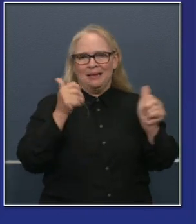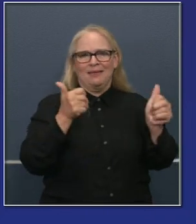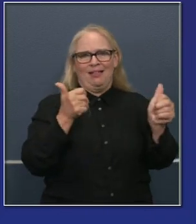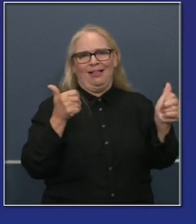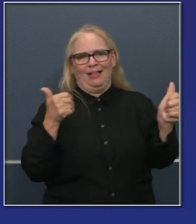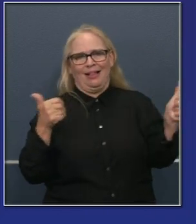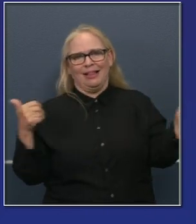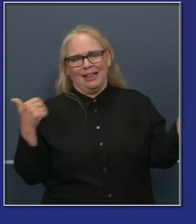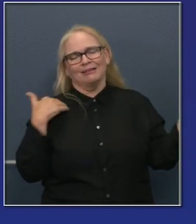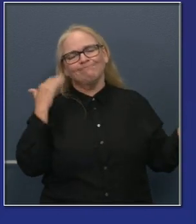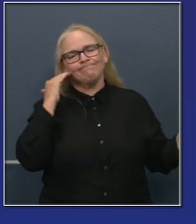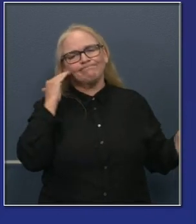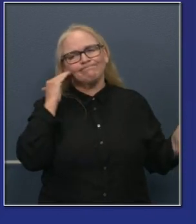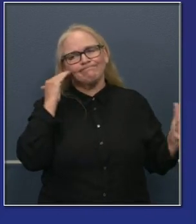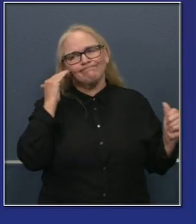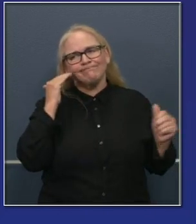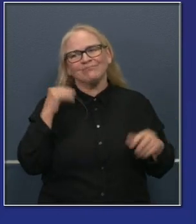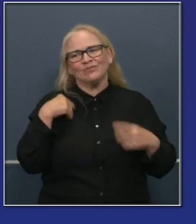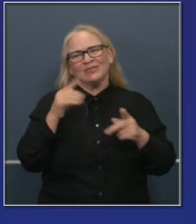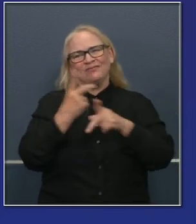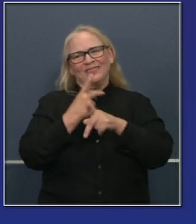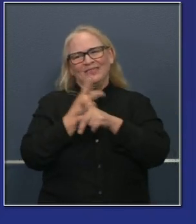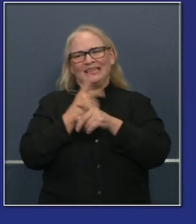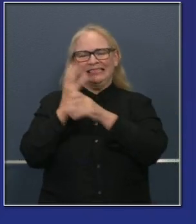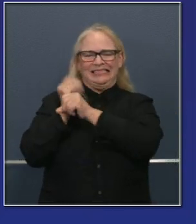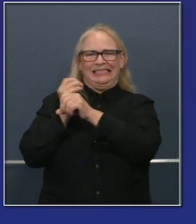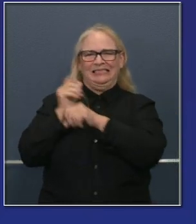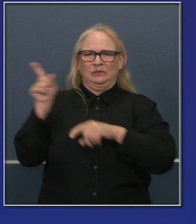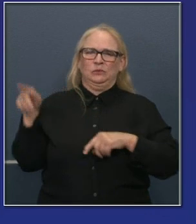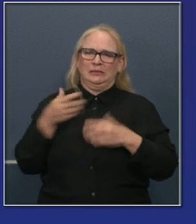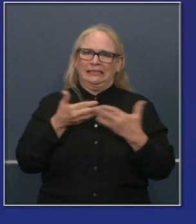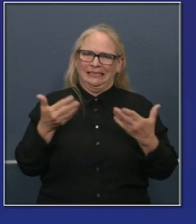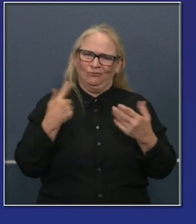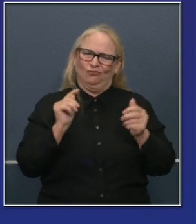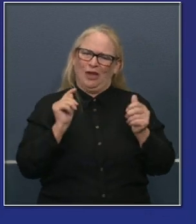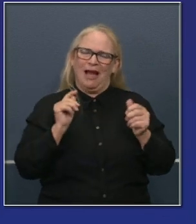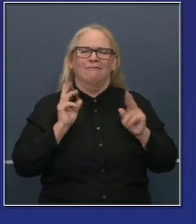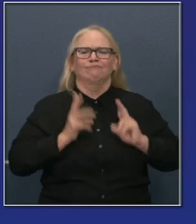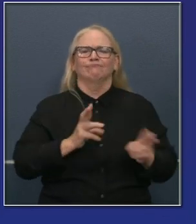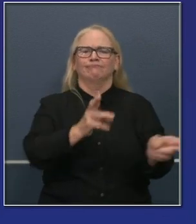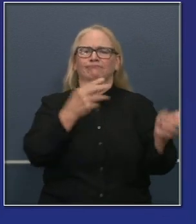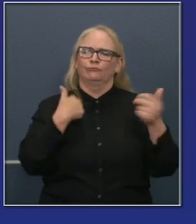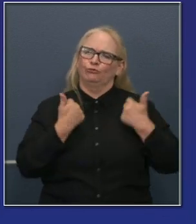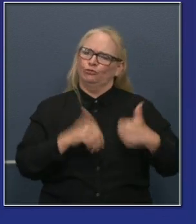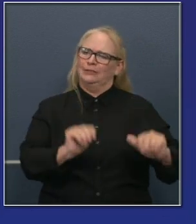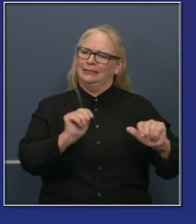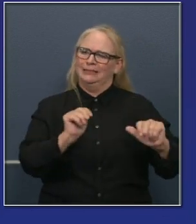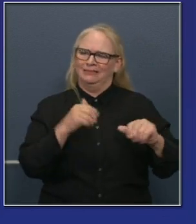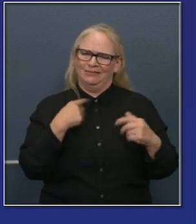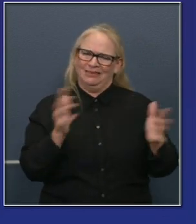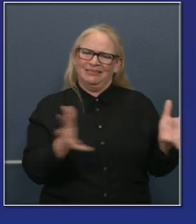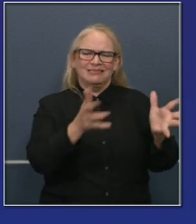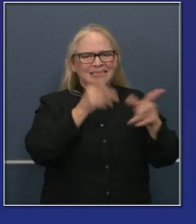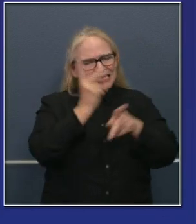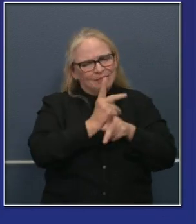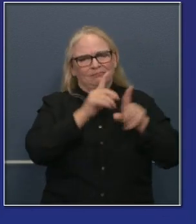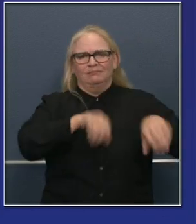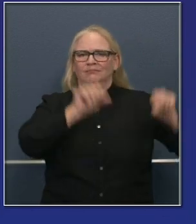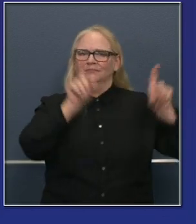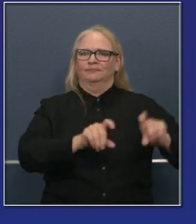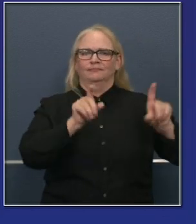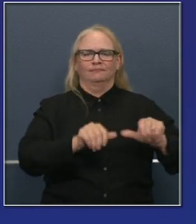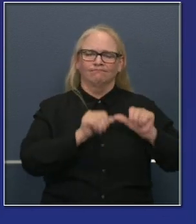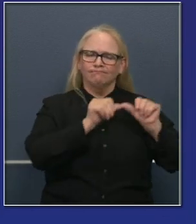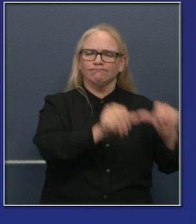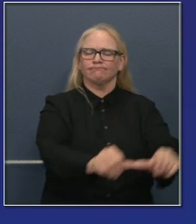out how we can navigate some of those supply chain shortages and some of the other constraints that have been highlighted over the course of the last few weeks,